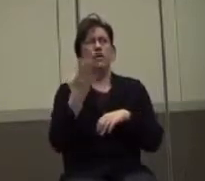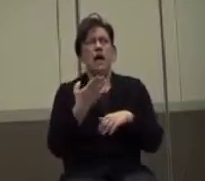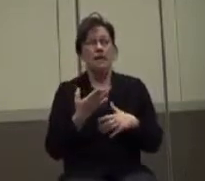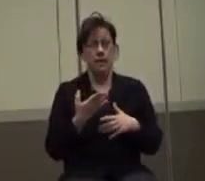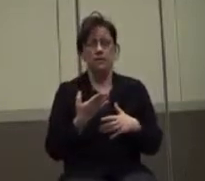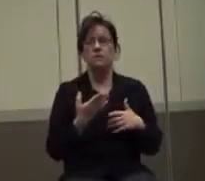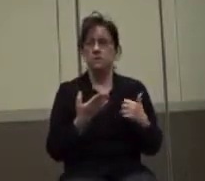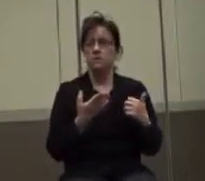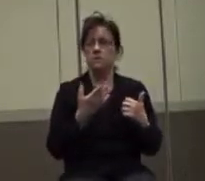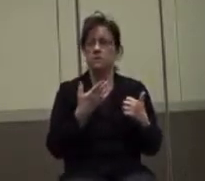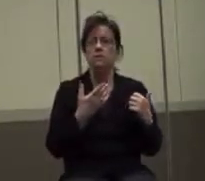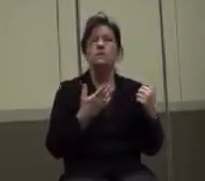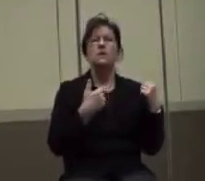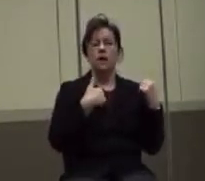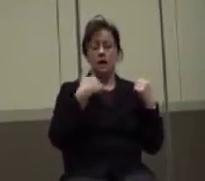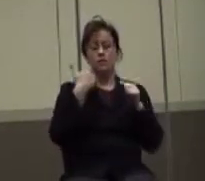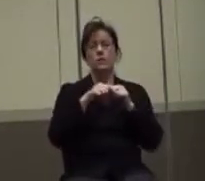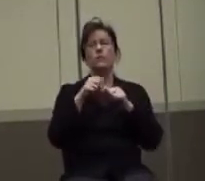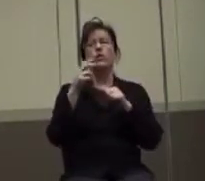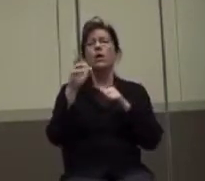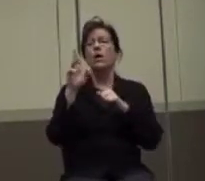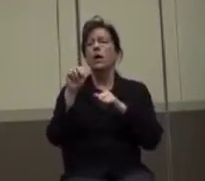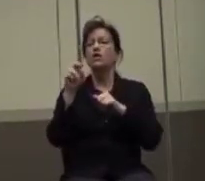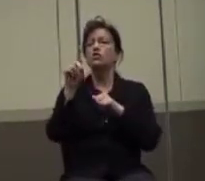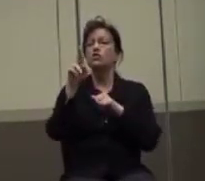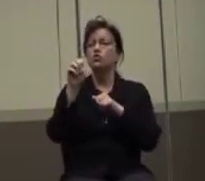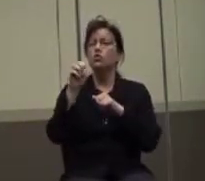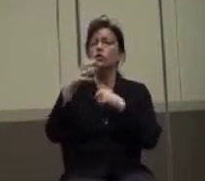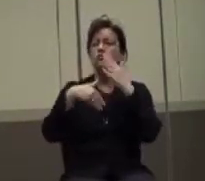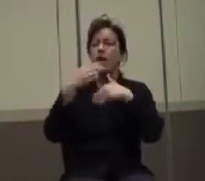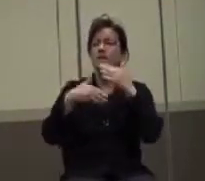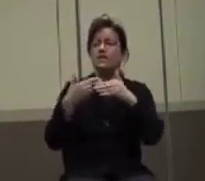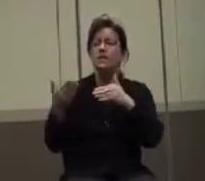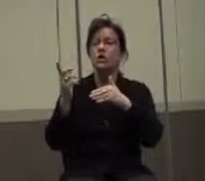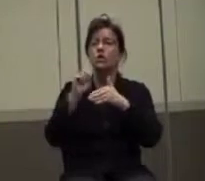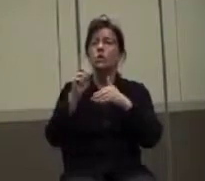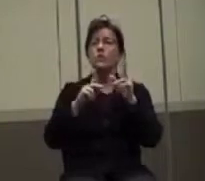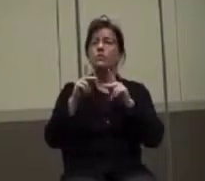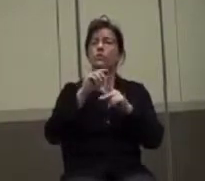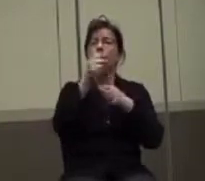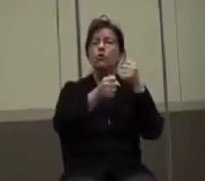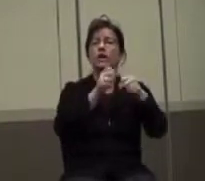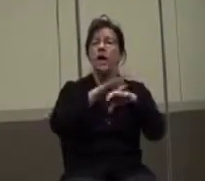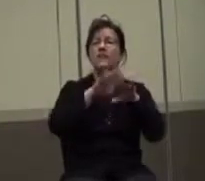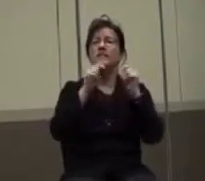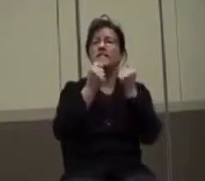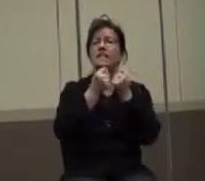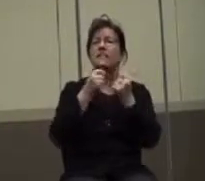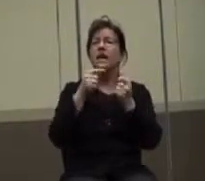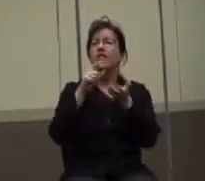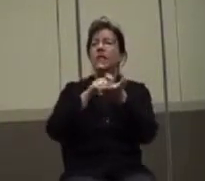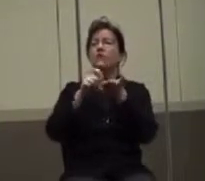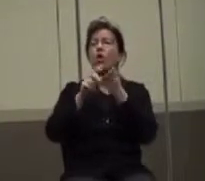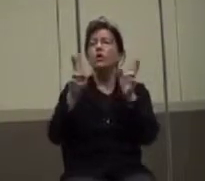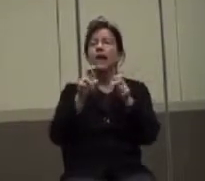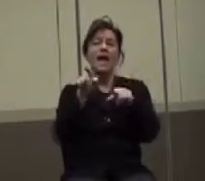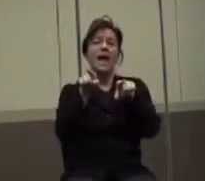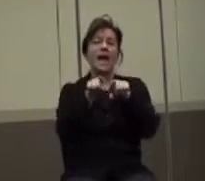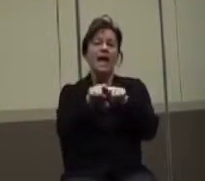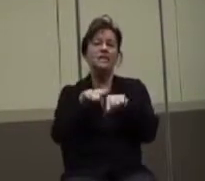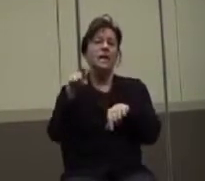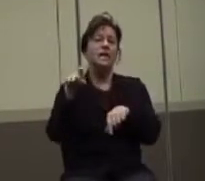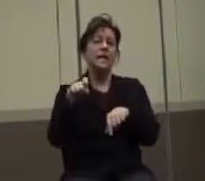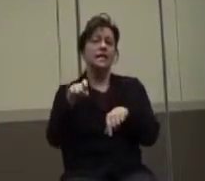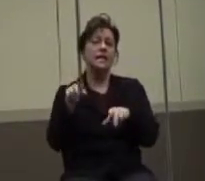process where a team got hit on it, where people will put as needed. And what happens, again, is what they'll do is they'll bring each